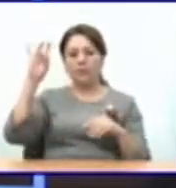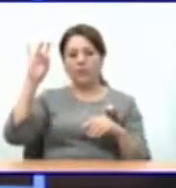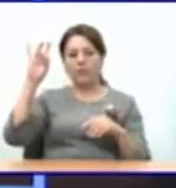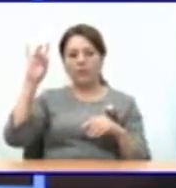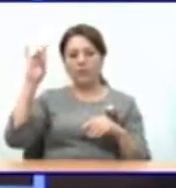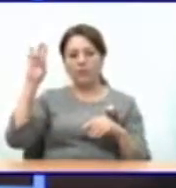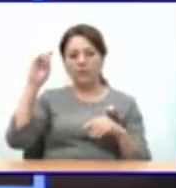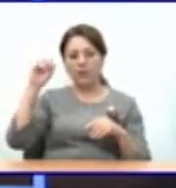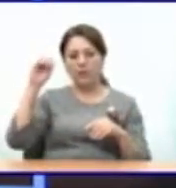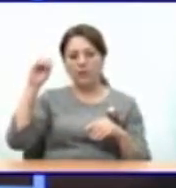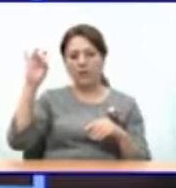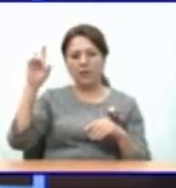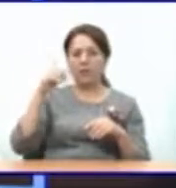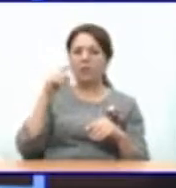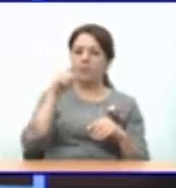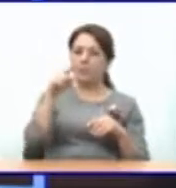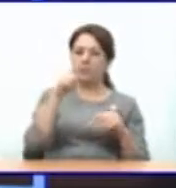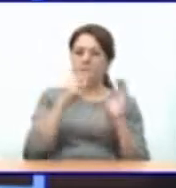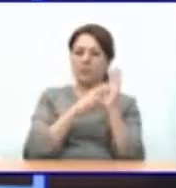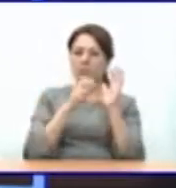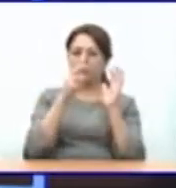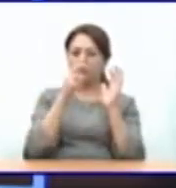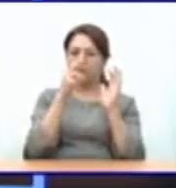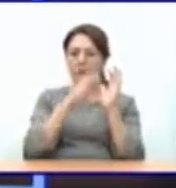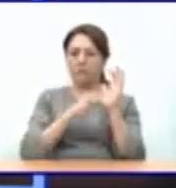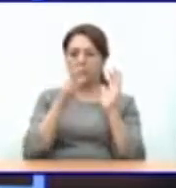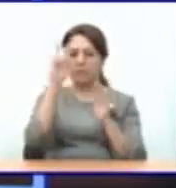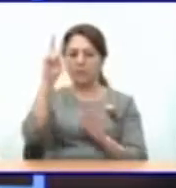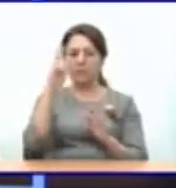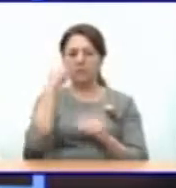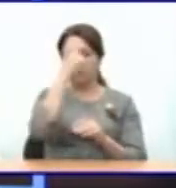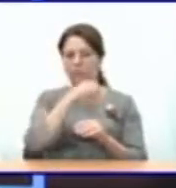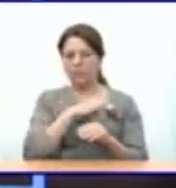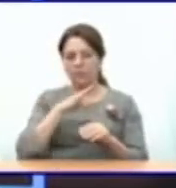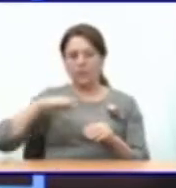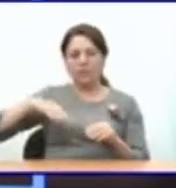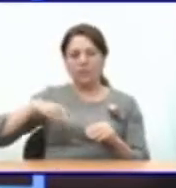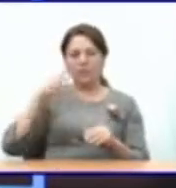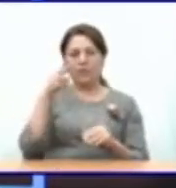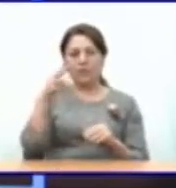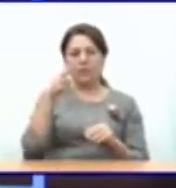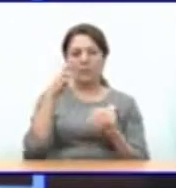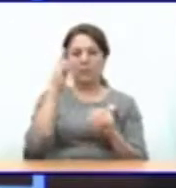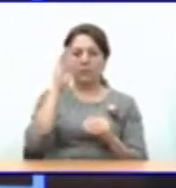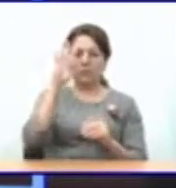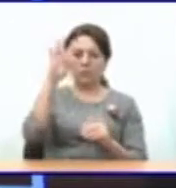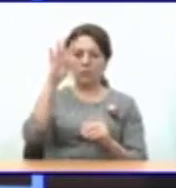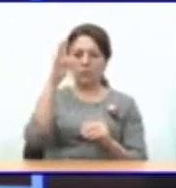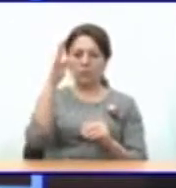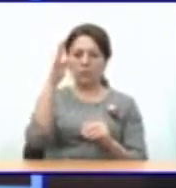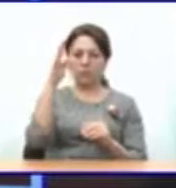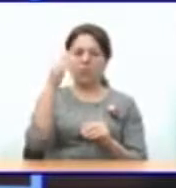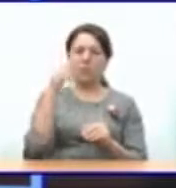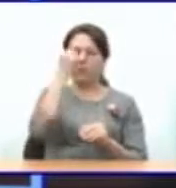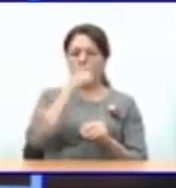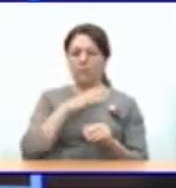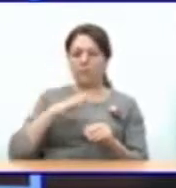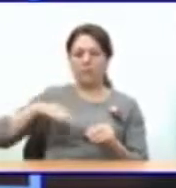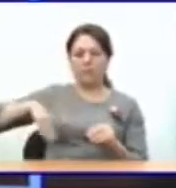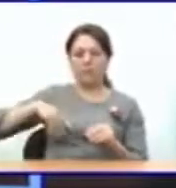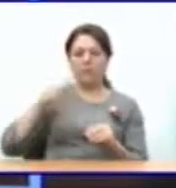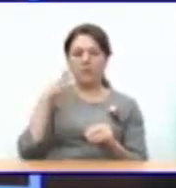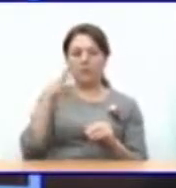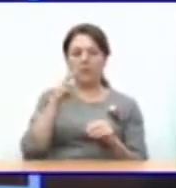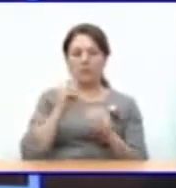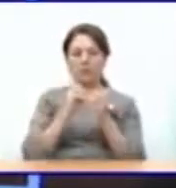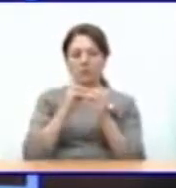oldin 1882-yilda o'tgan. Undan keyin 2004-yilda kuzatishgan, keyingisi 2012-yilda